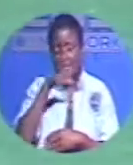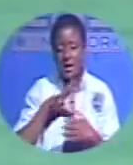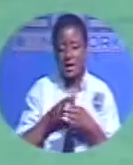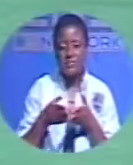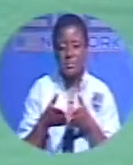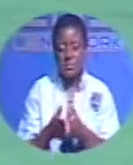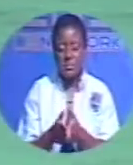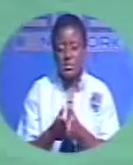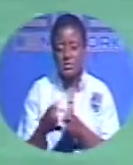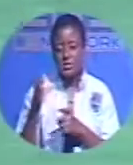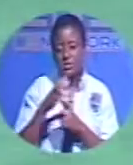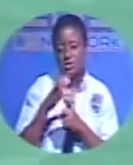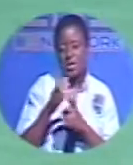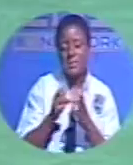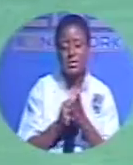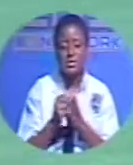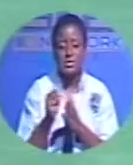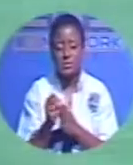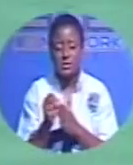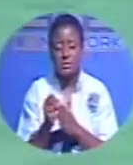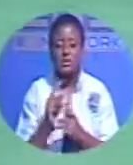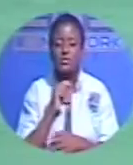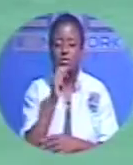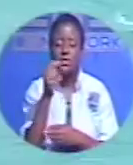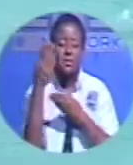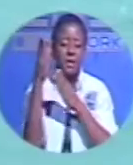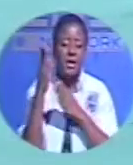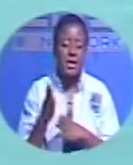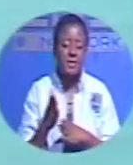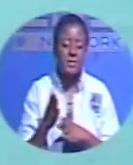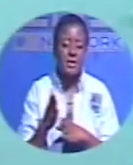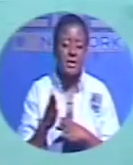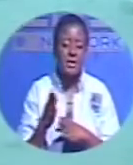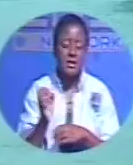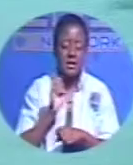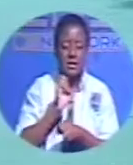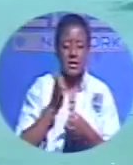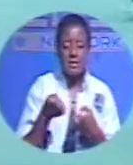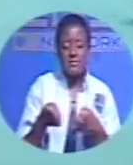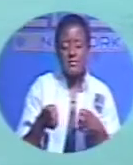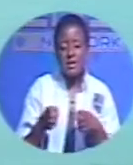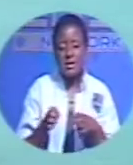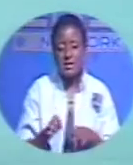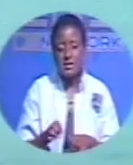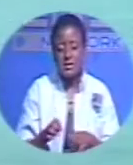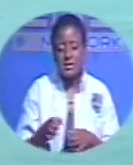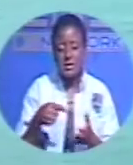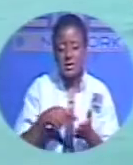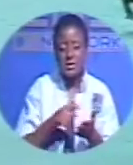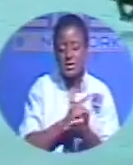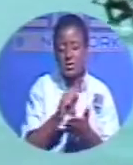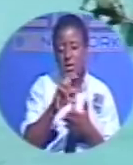then. A truly Bahamian event happening this coming weekend. Hope to see you there, as there will also be lots to